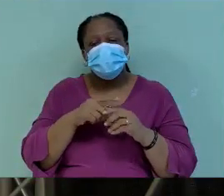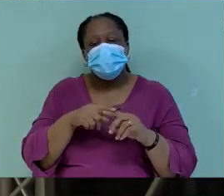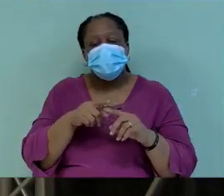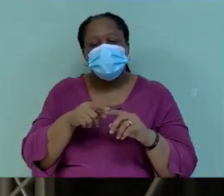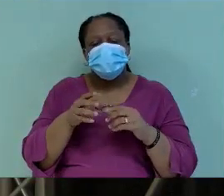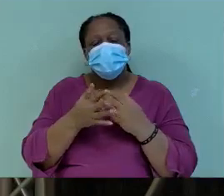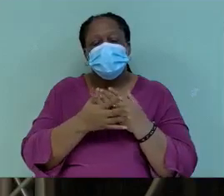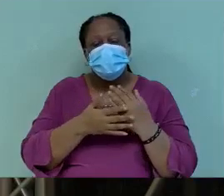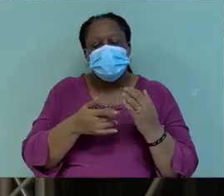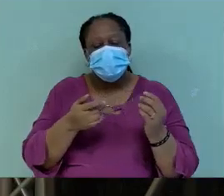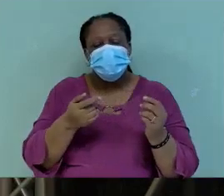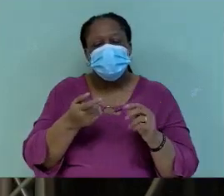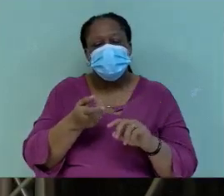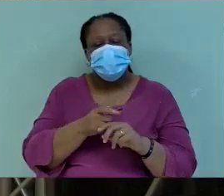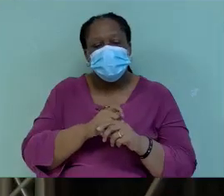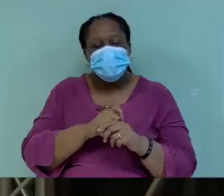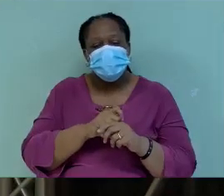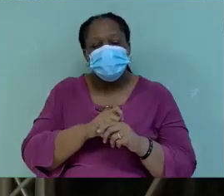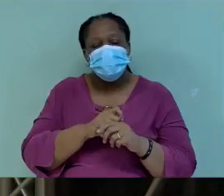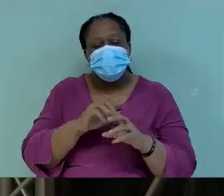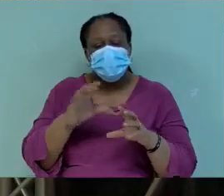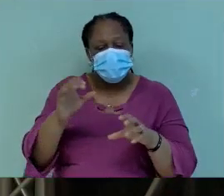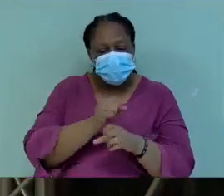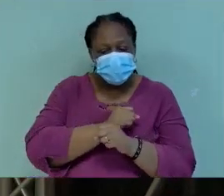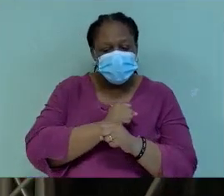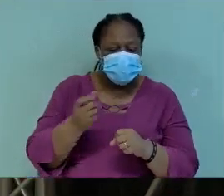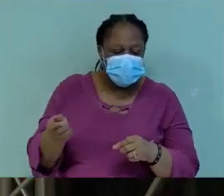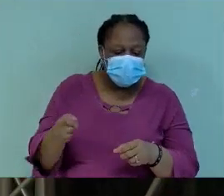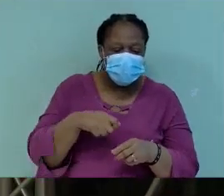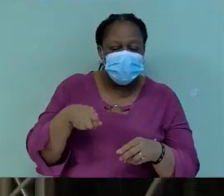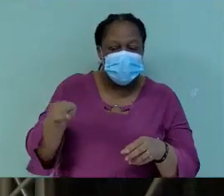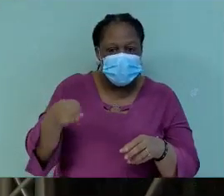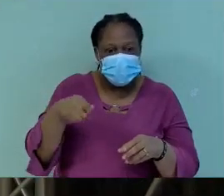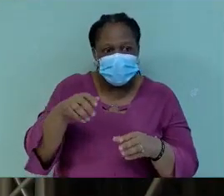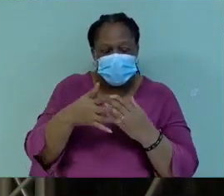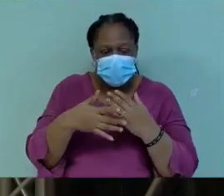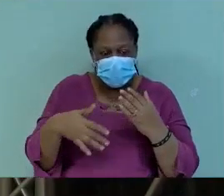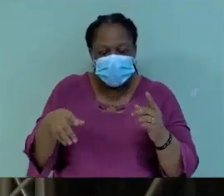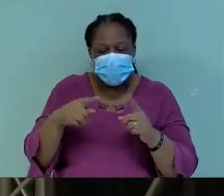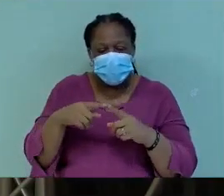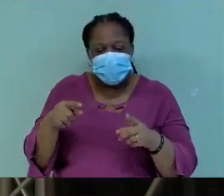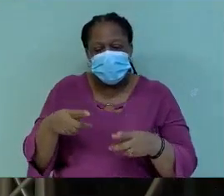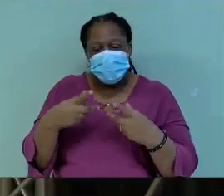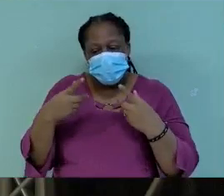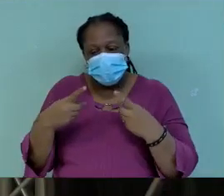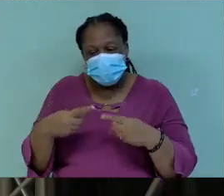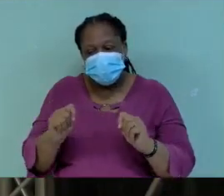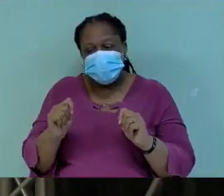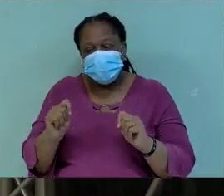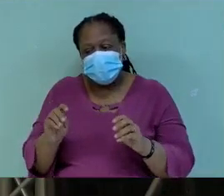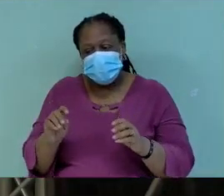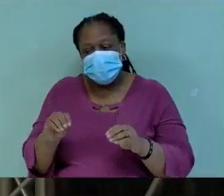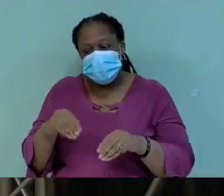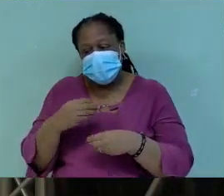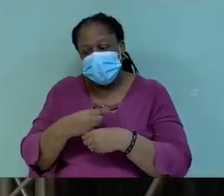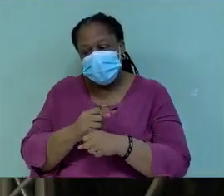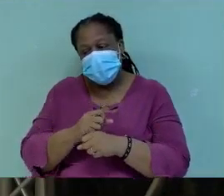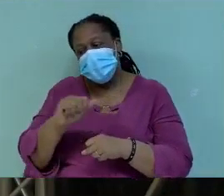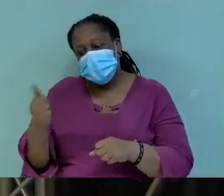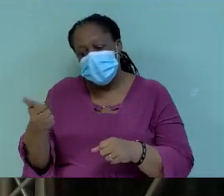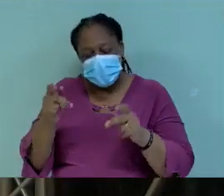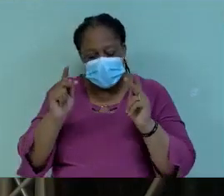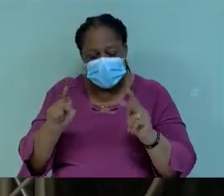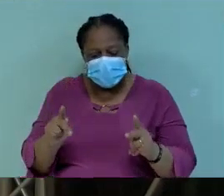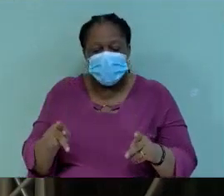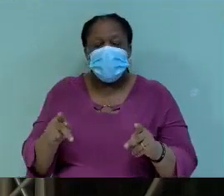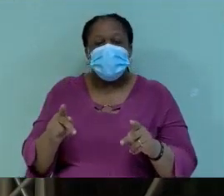and the doctors will go in and harvest the plasma with the antibodies and try to inject these antibodies into persons